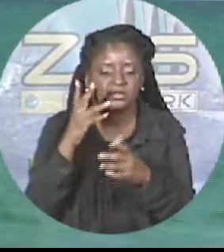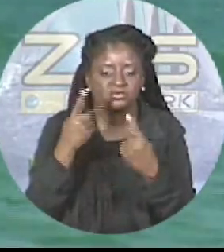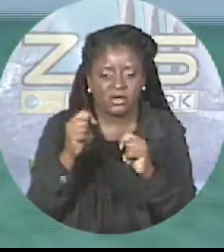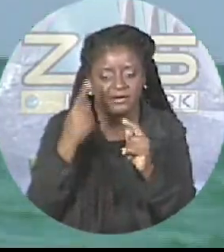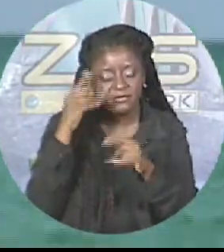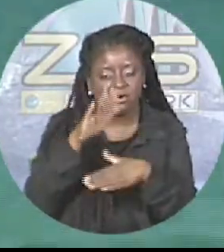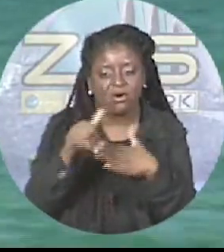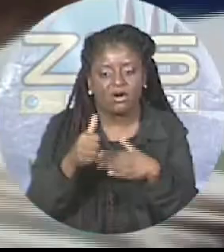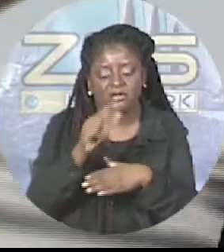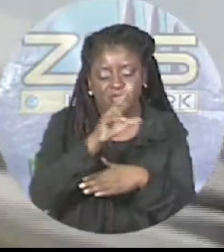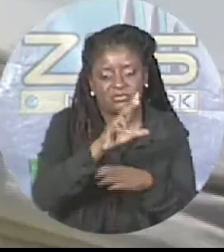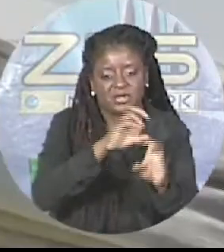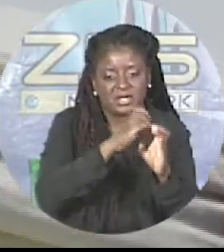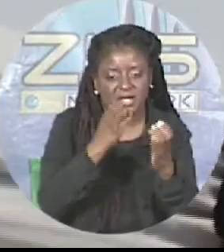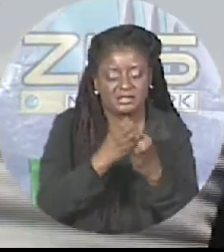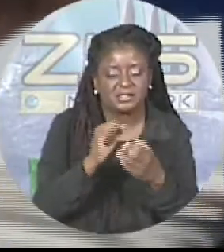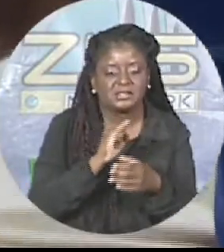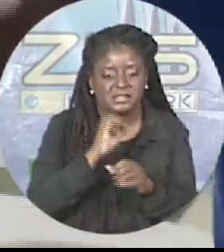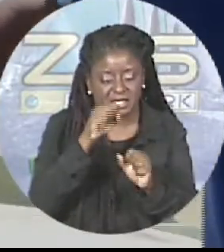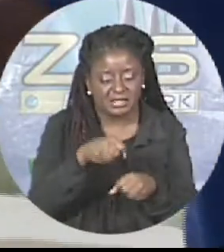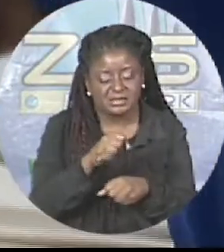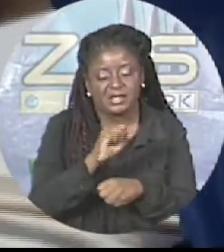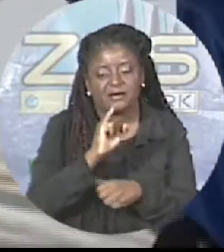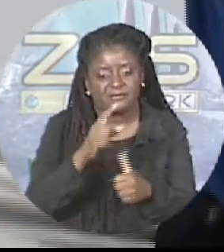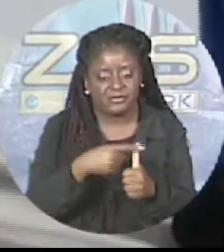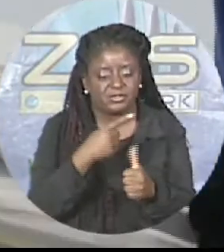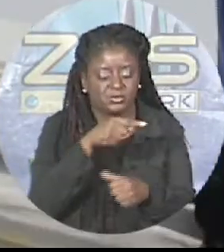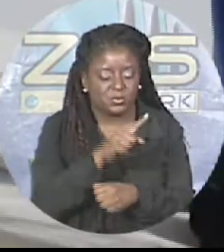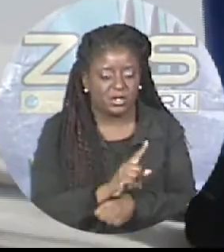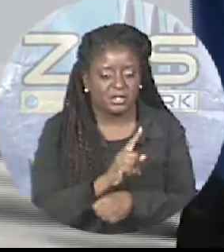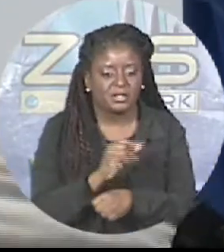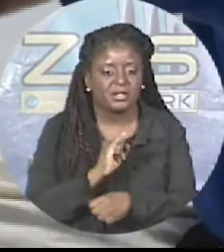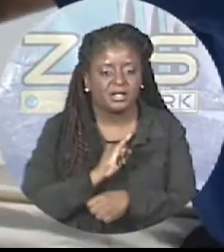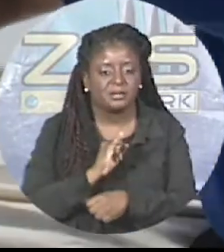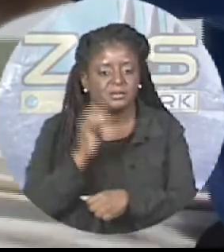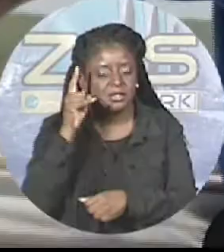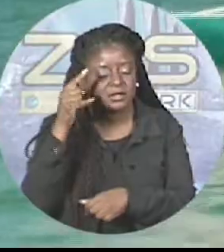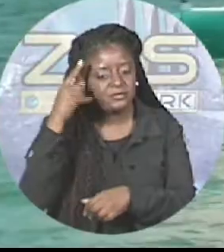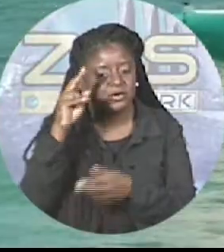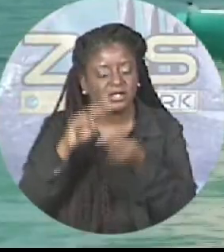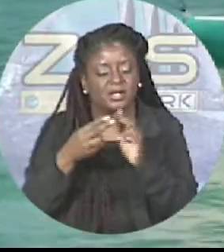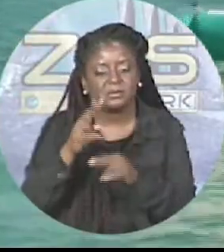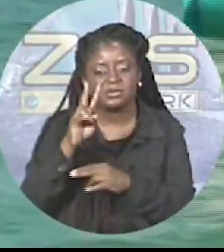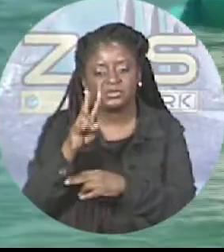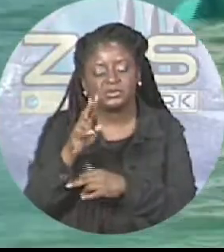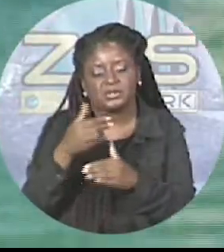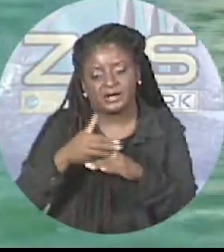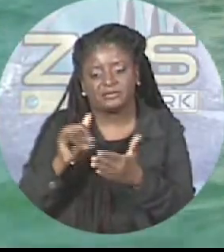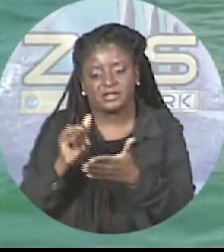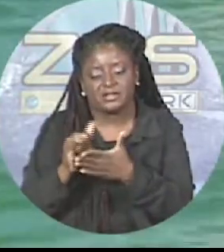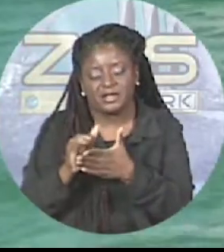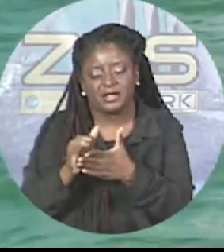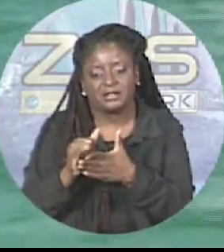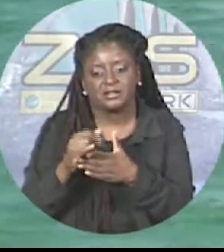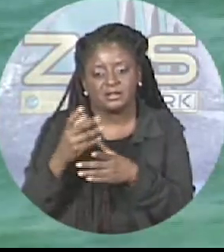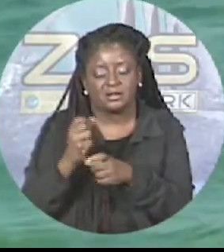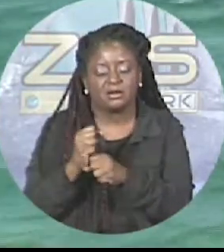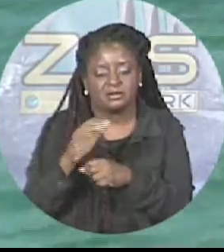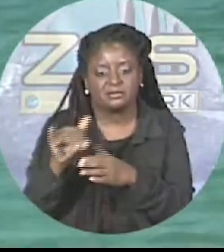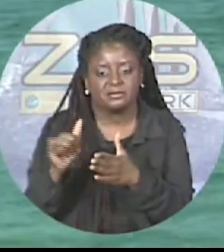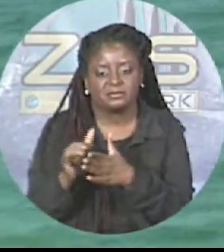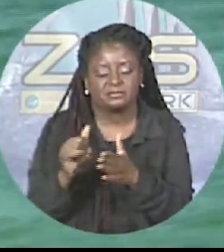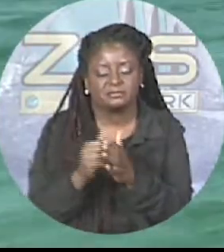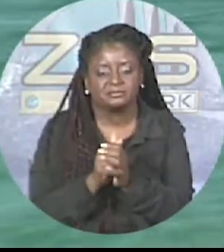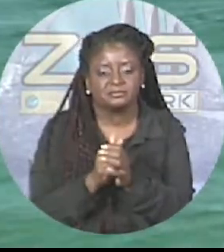is the first one. I'm looking for number two, and then we're going to go in the Iron's Nest and do it in that, and Ed Sky as well. And new by Cat Island, I'm Jonathan